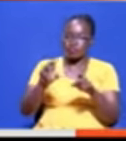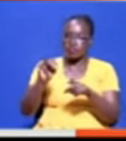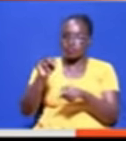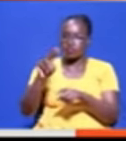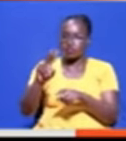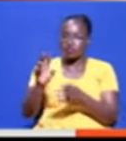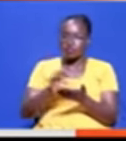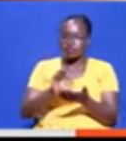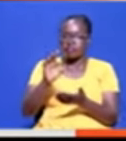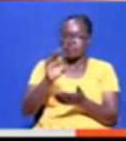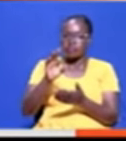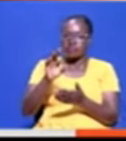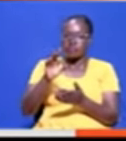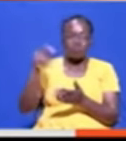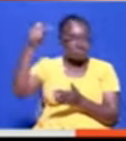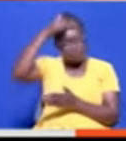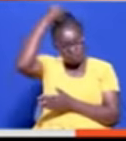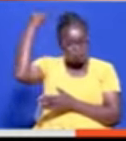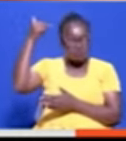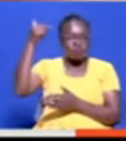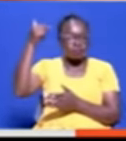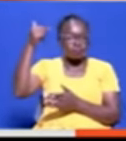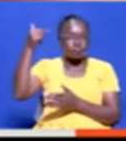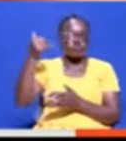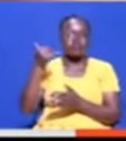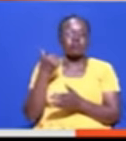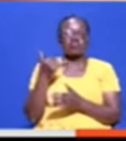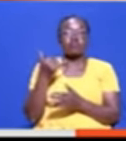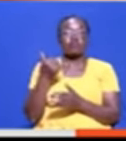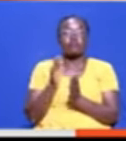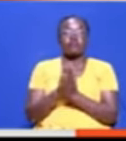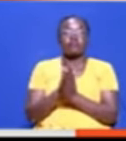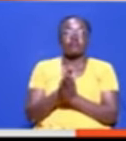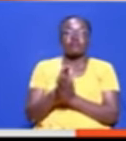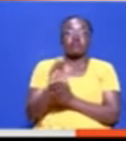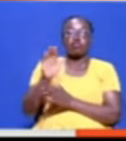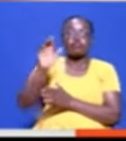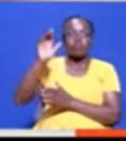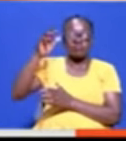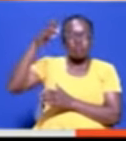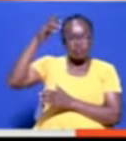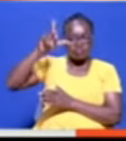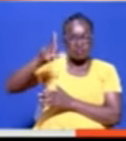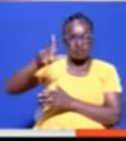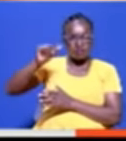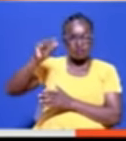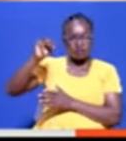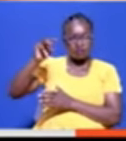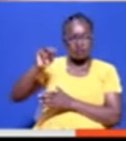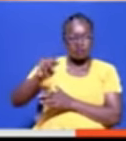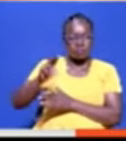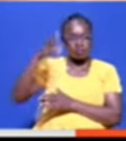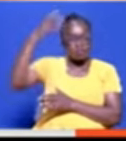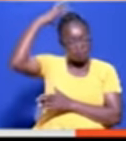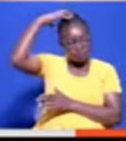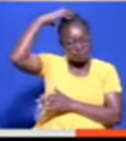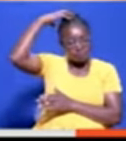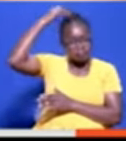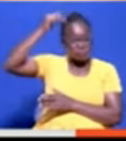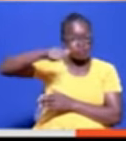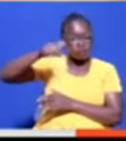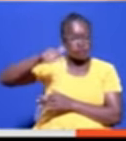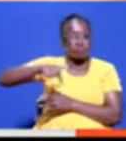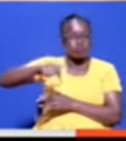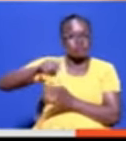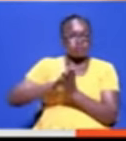of Dubai made its maiden call at the port of Lamu today, loaded with 62 full transshipment containers